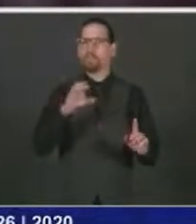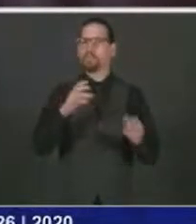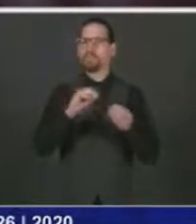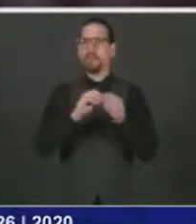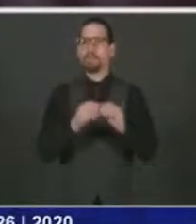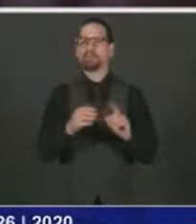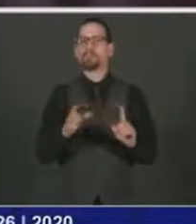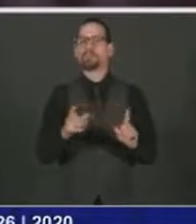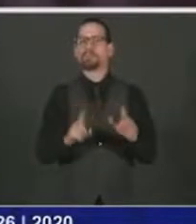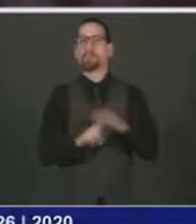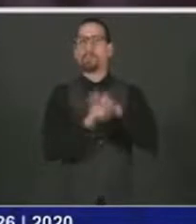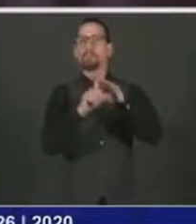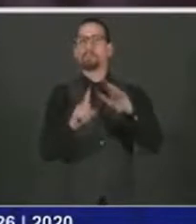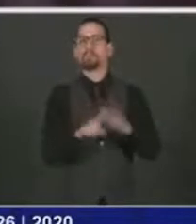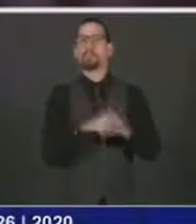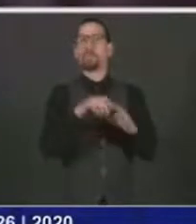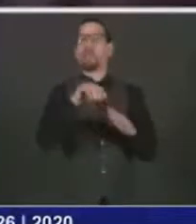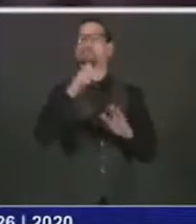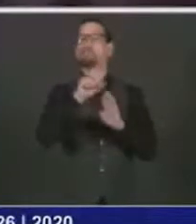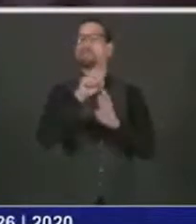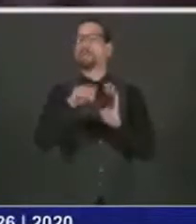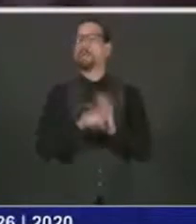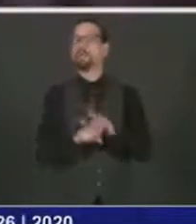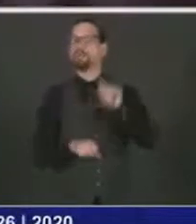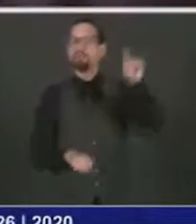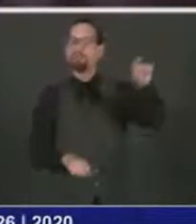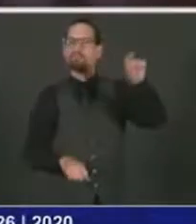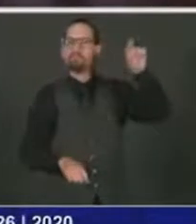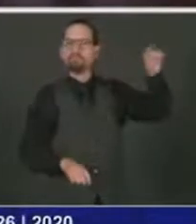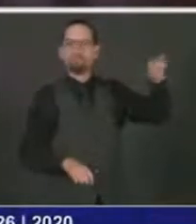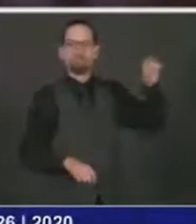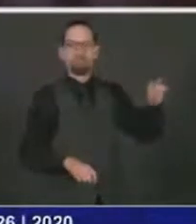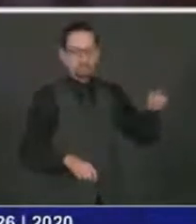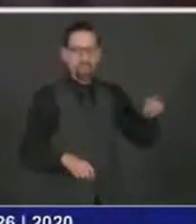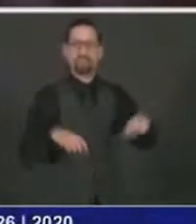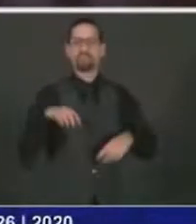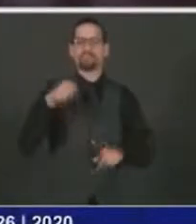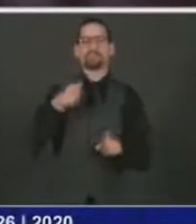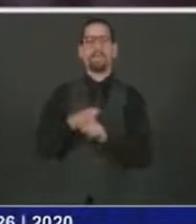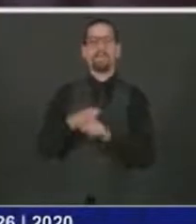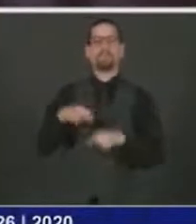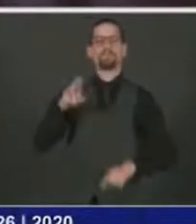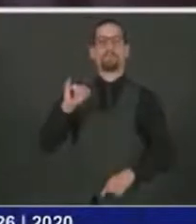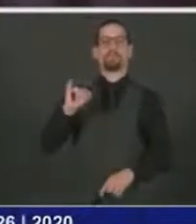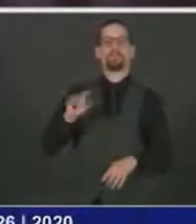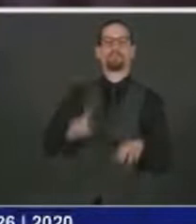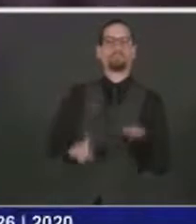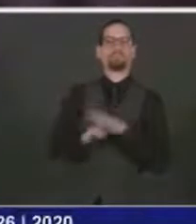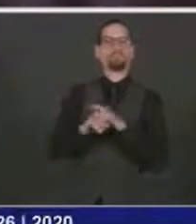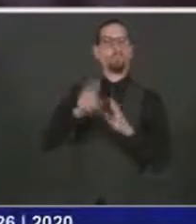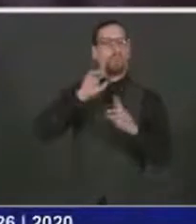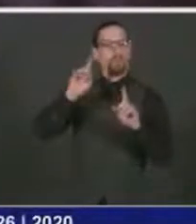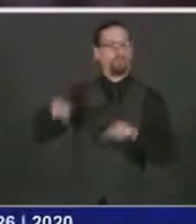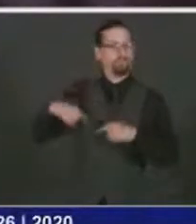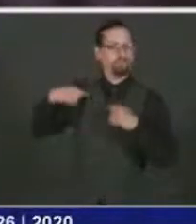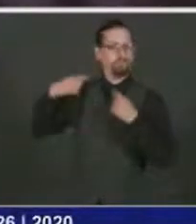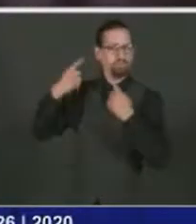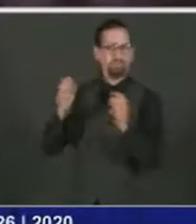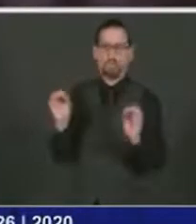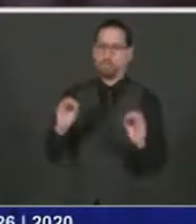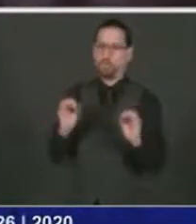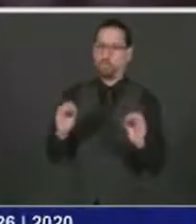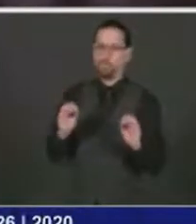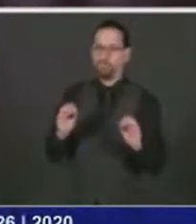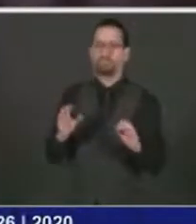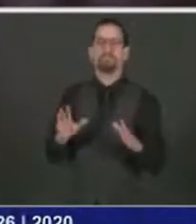states. We have done well to not have a case up to this time as a reflection of the fact that there have been very